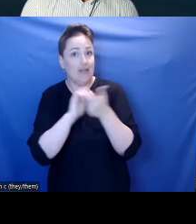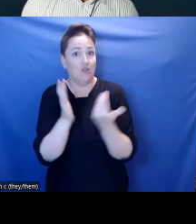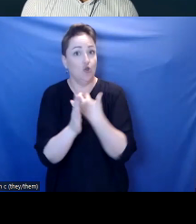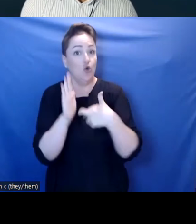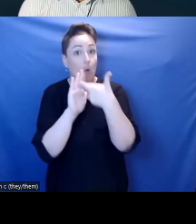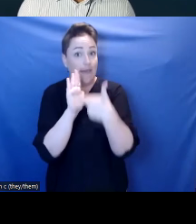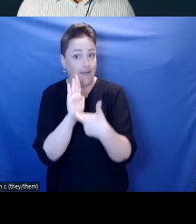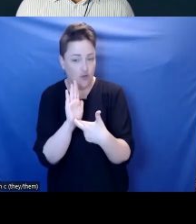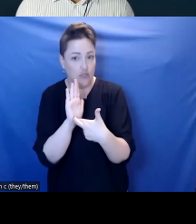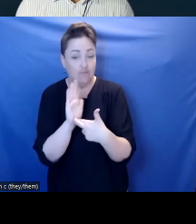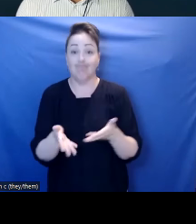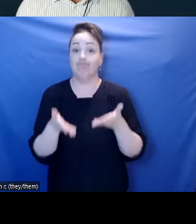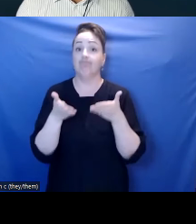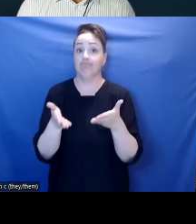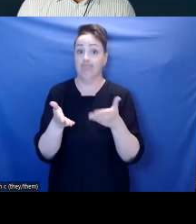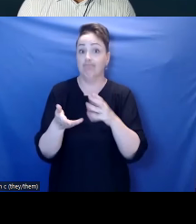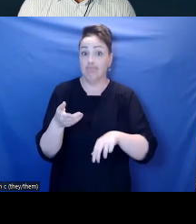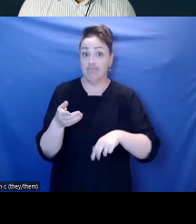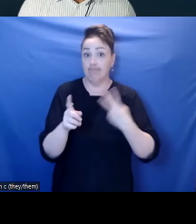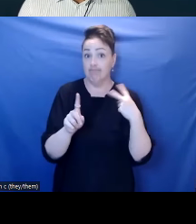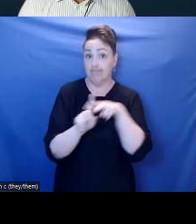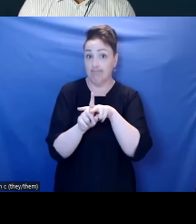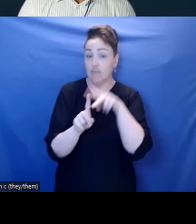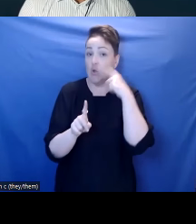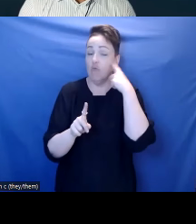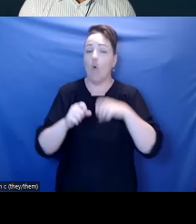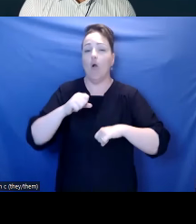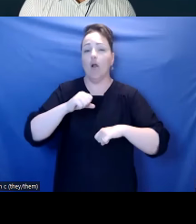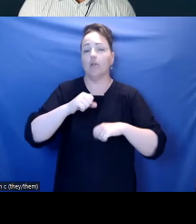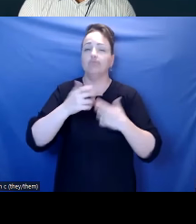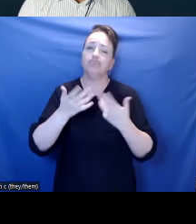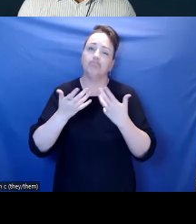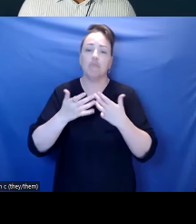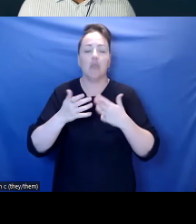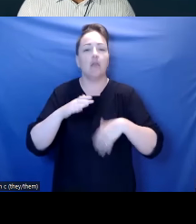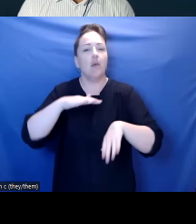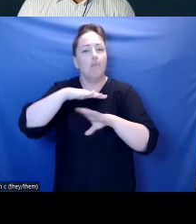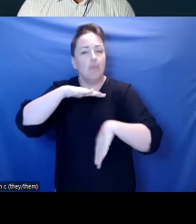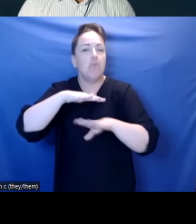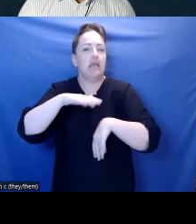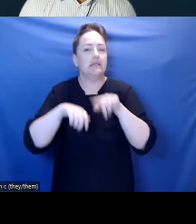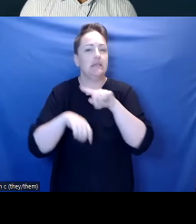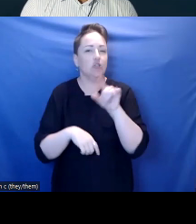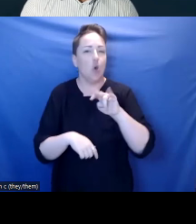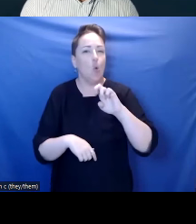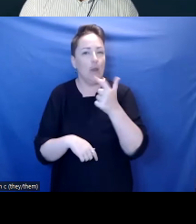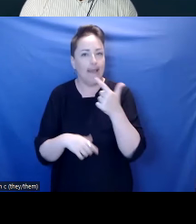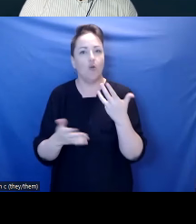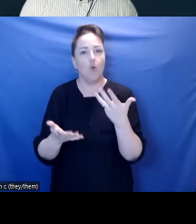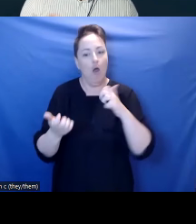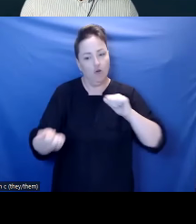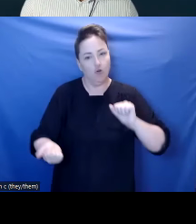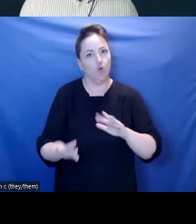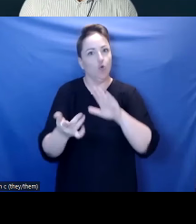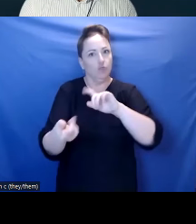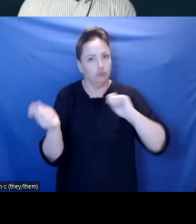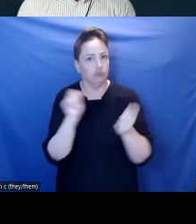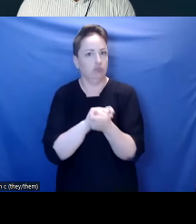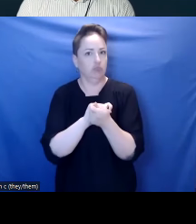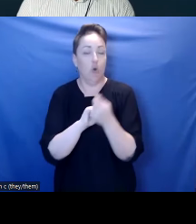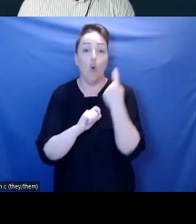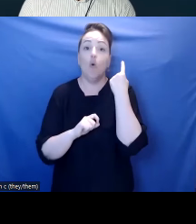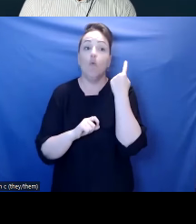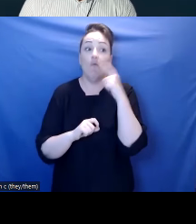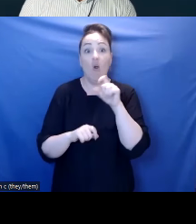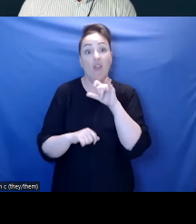to change the underlying zoning for individual sites or, many sites in in the area that you